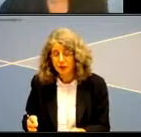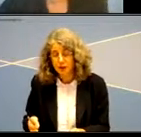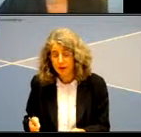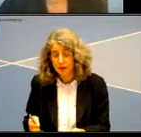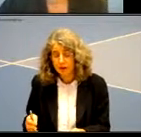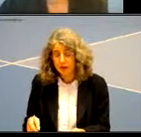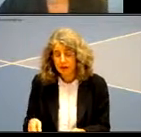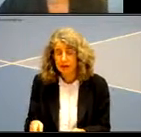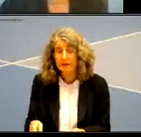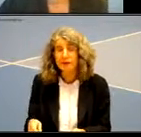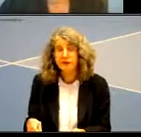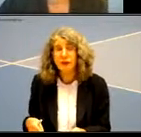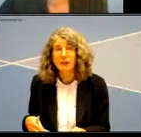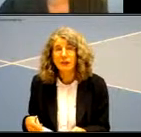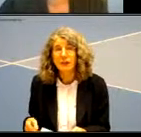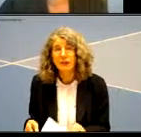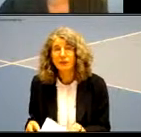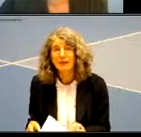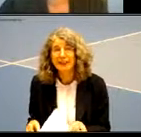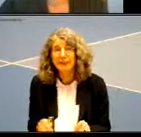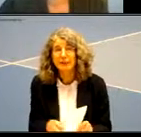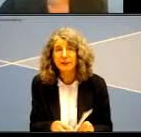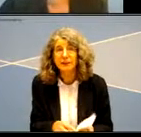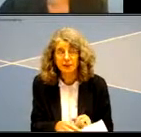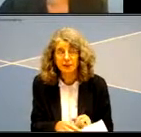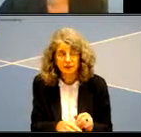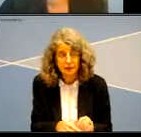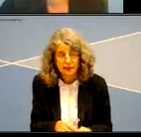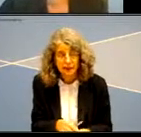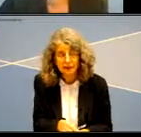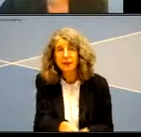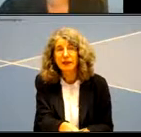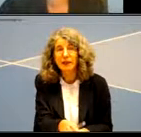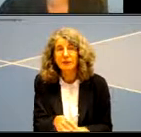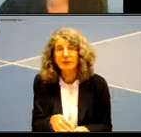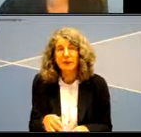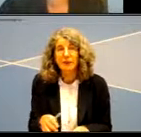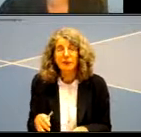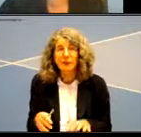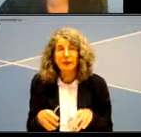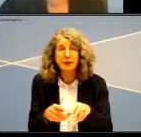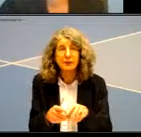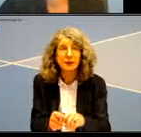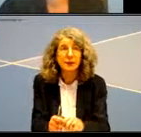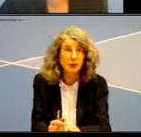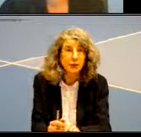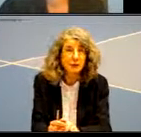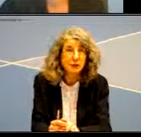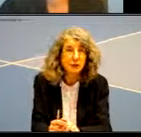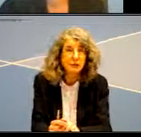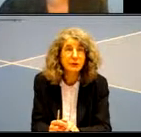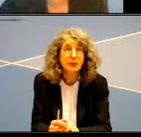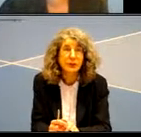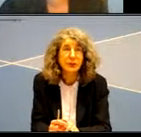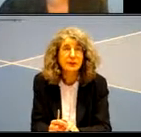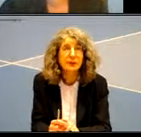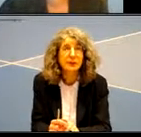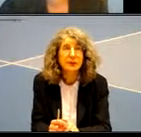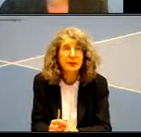to ensure that this trust is maintained and not undermined by false news,